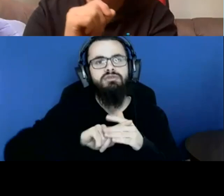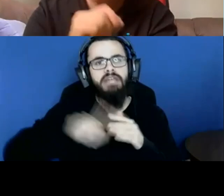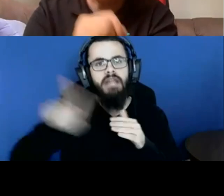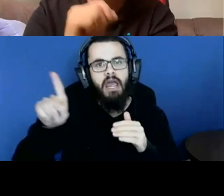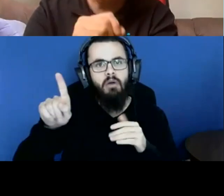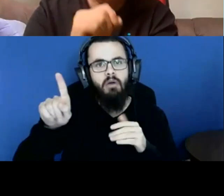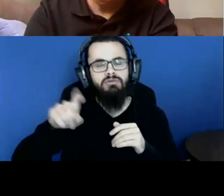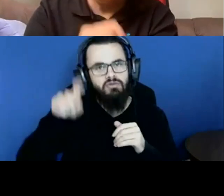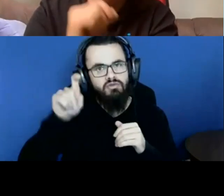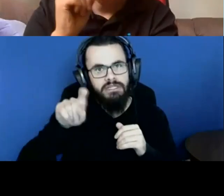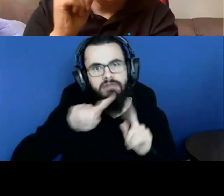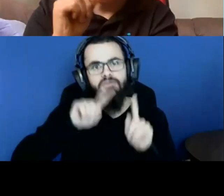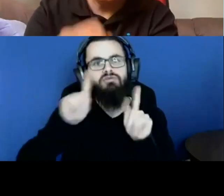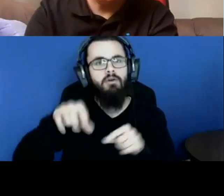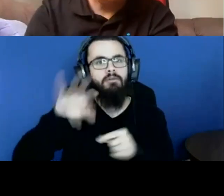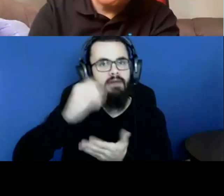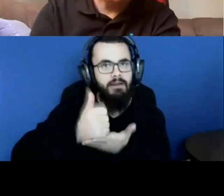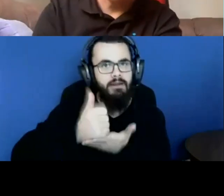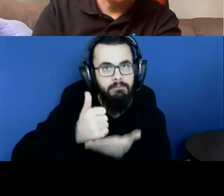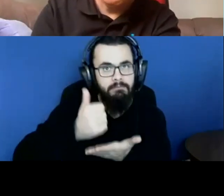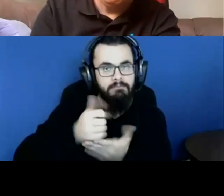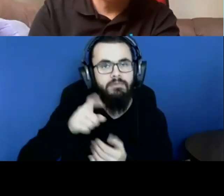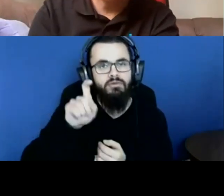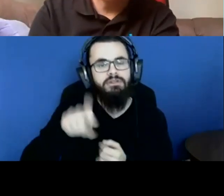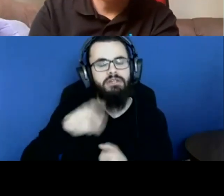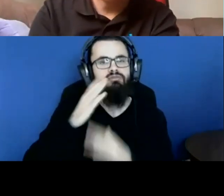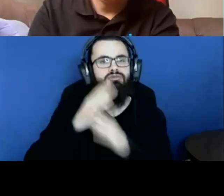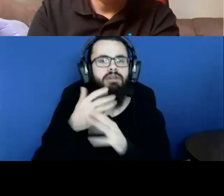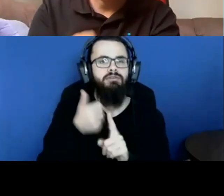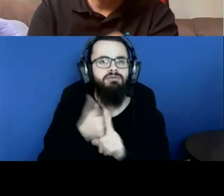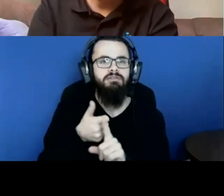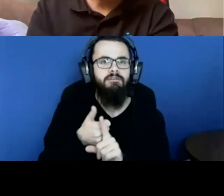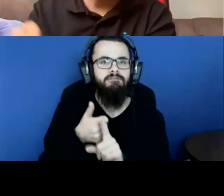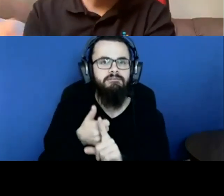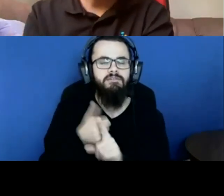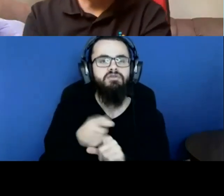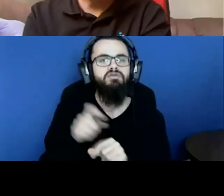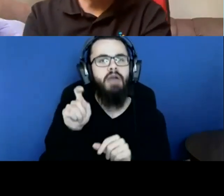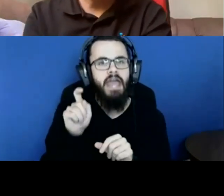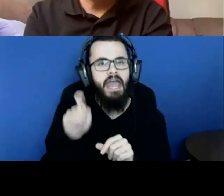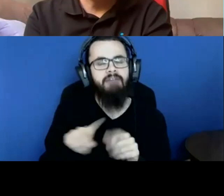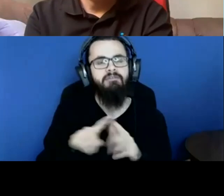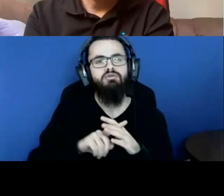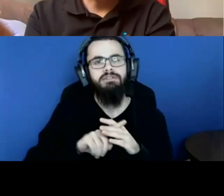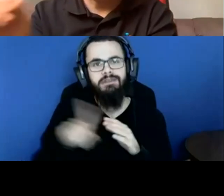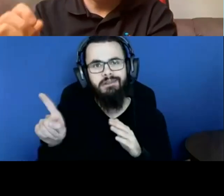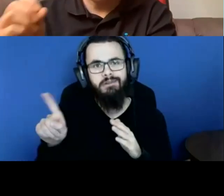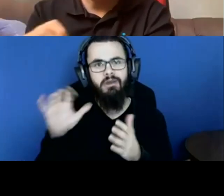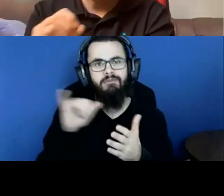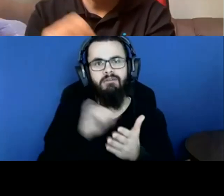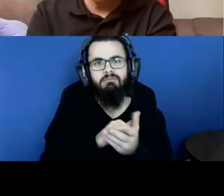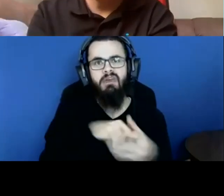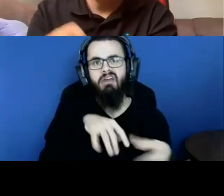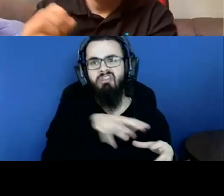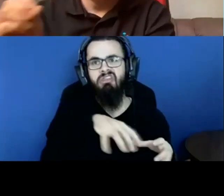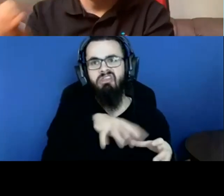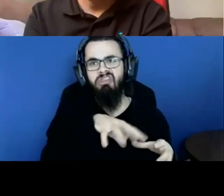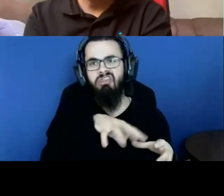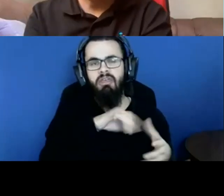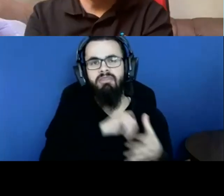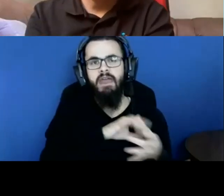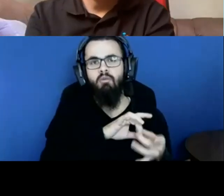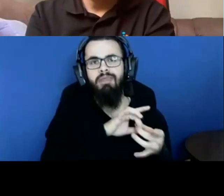you need to go get help and protect yourself. Get away from the relationship that's only holding on